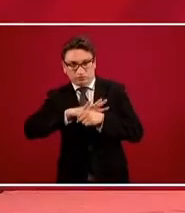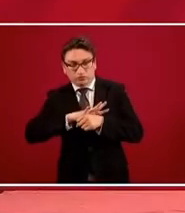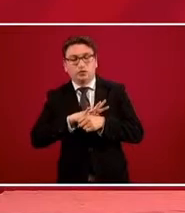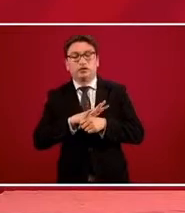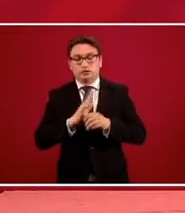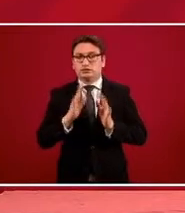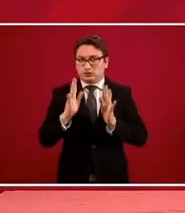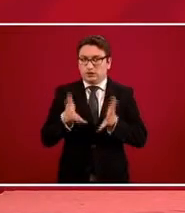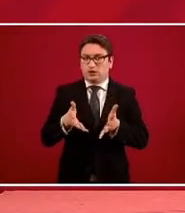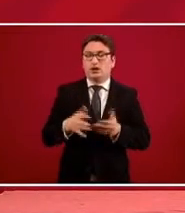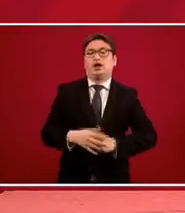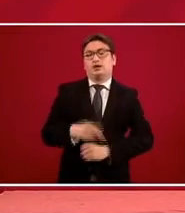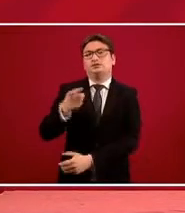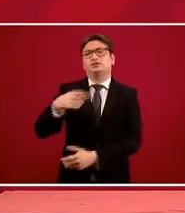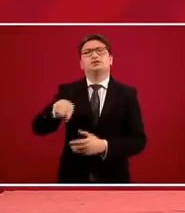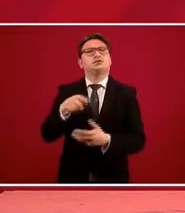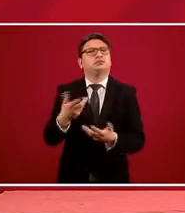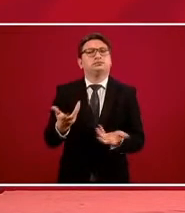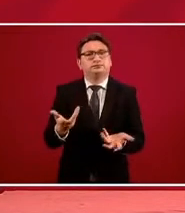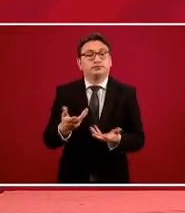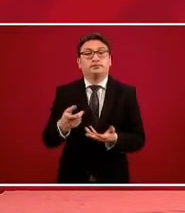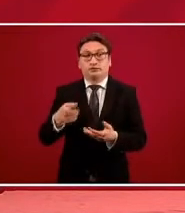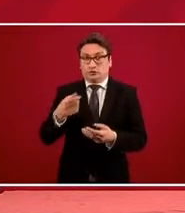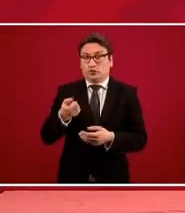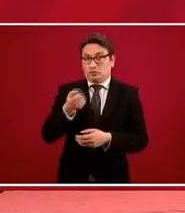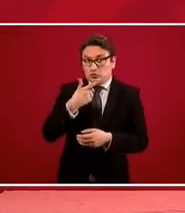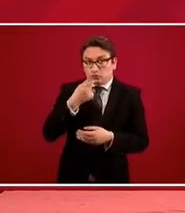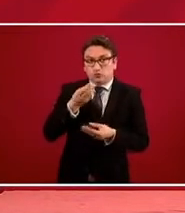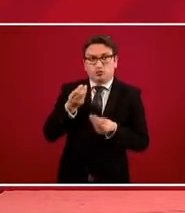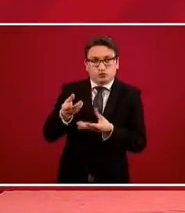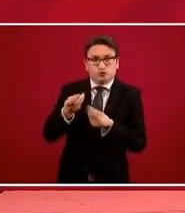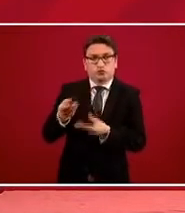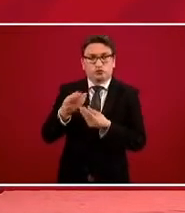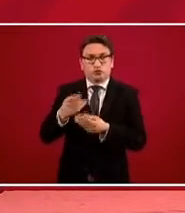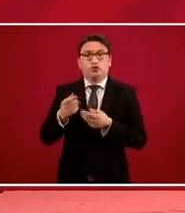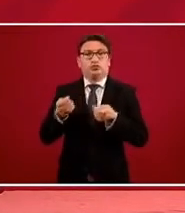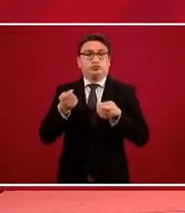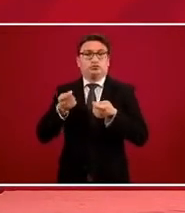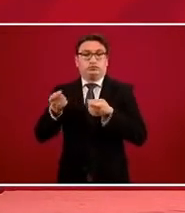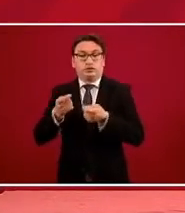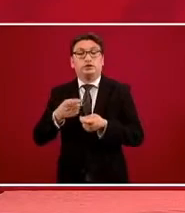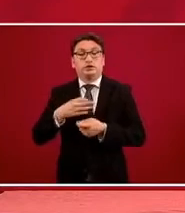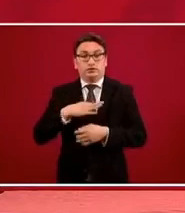10 people who have HIV who have become infected with COVID, and